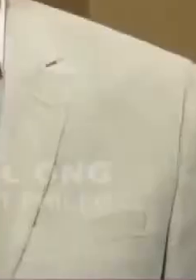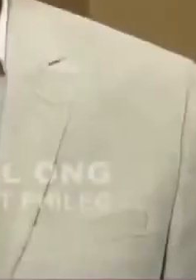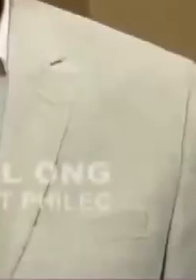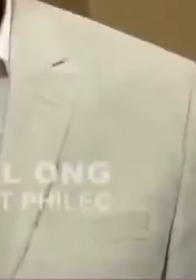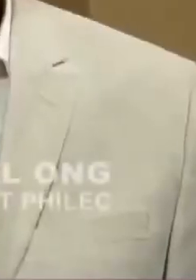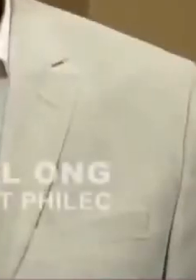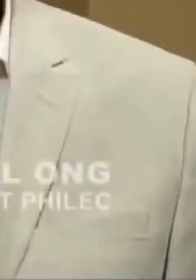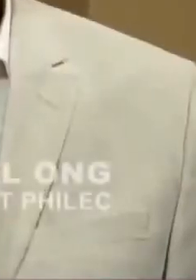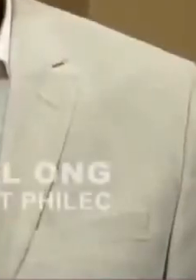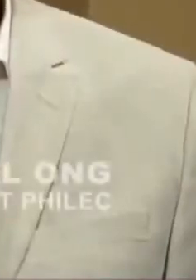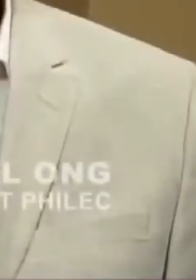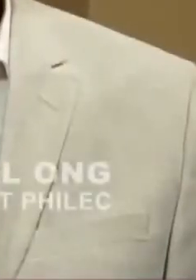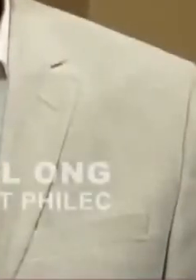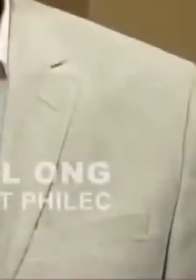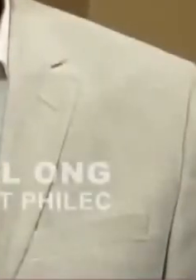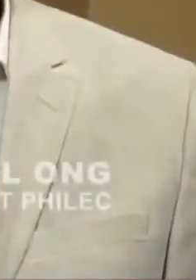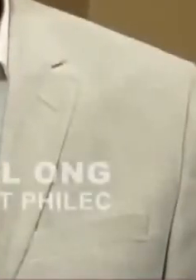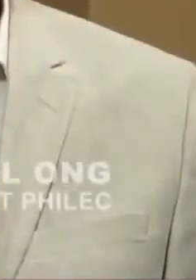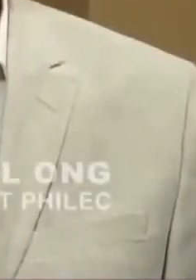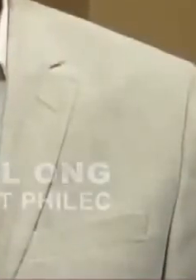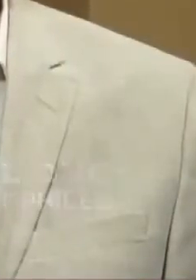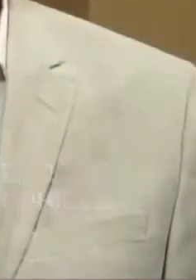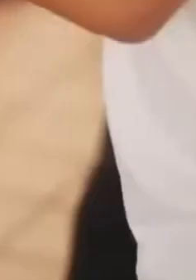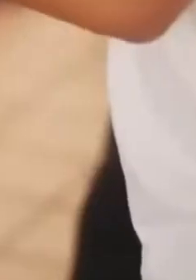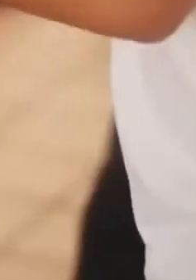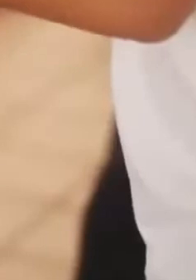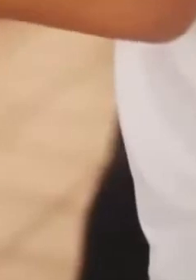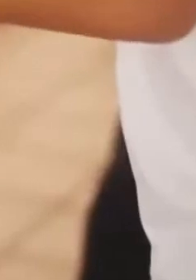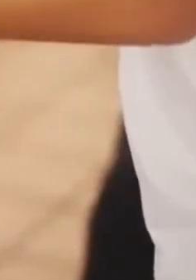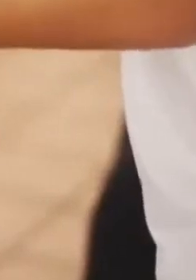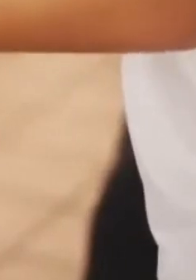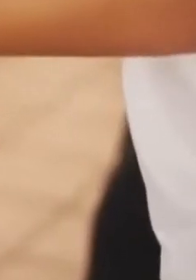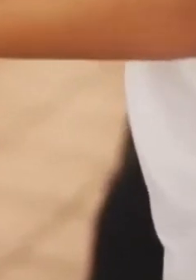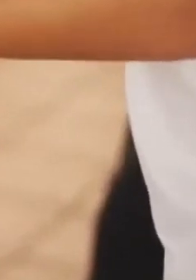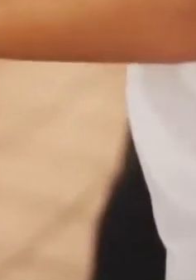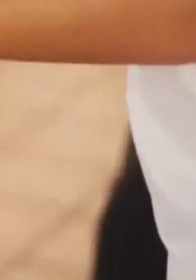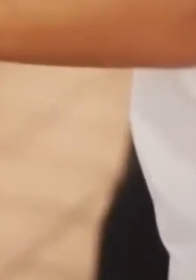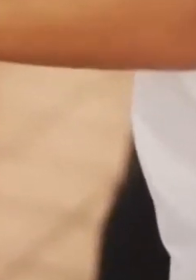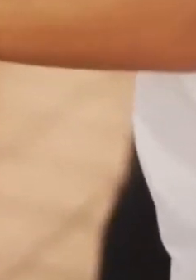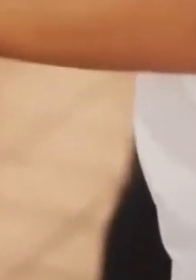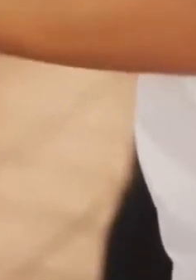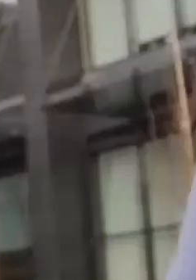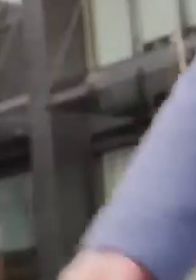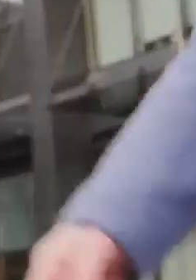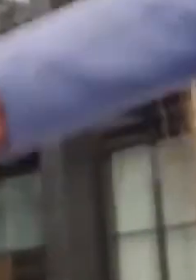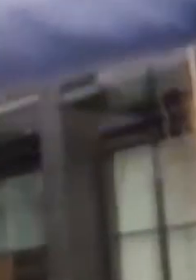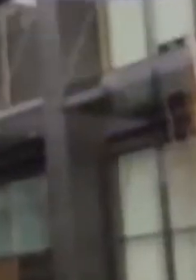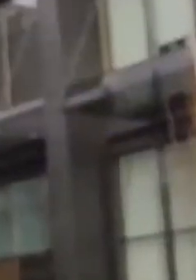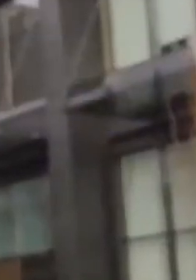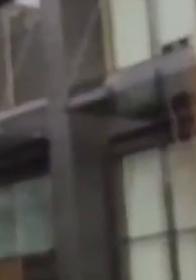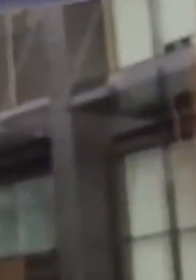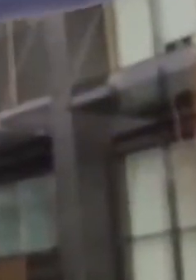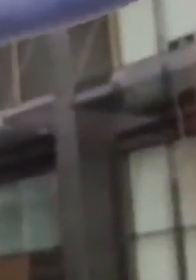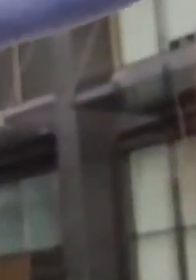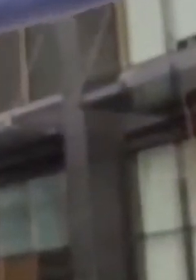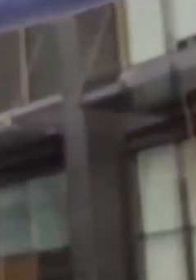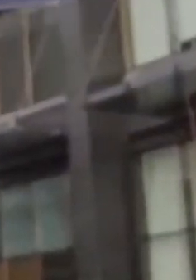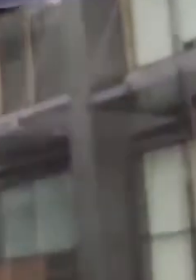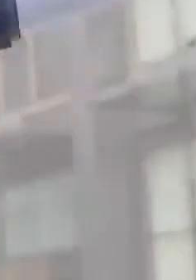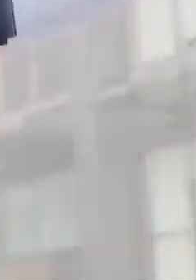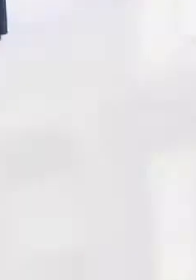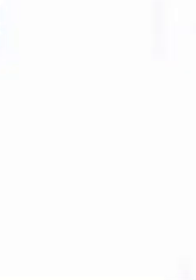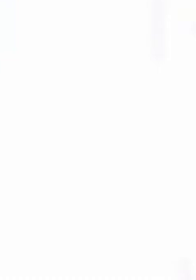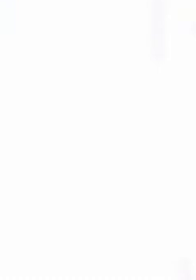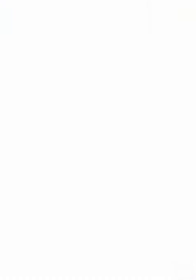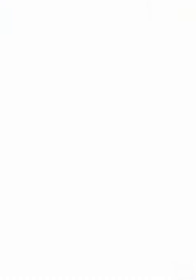That's the key. It will redound to the individual behavior of the people preaching and of the people actually